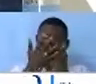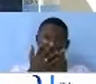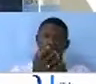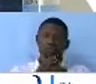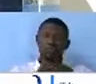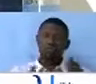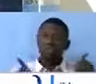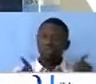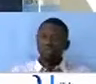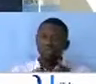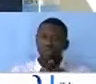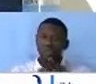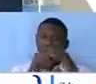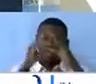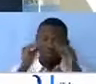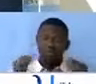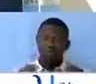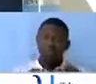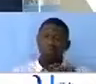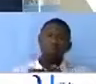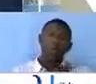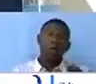Foday Barry and Sukuta Jame